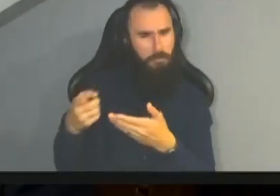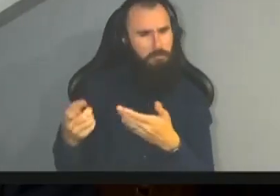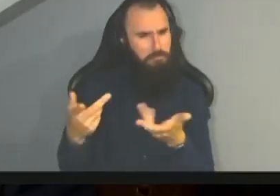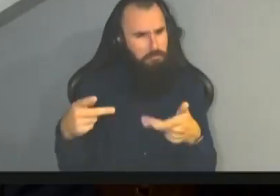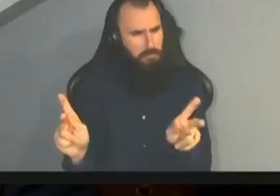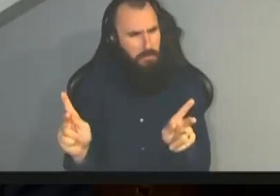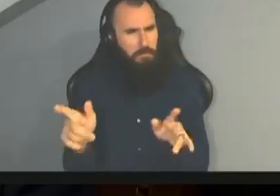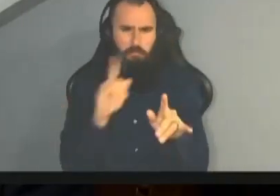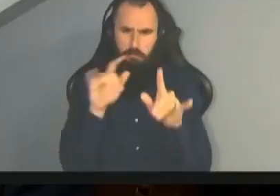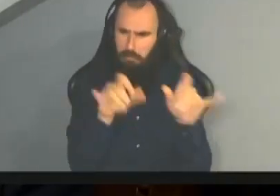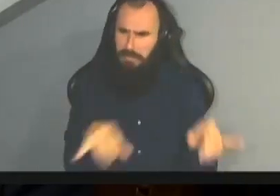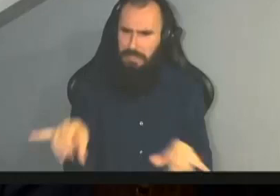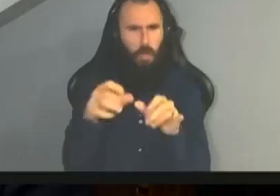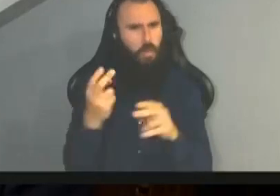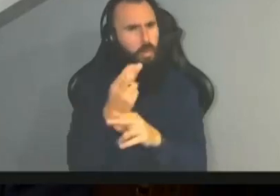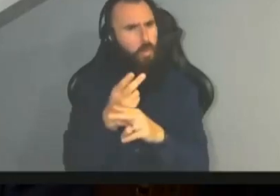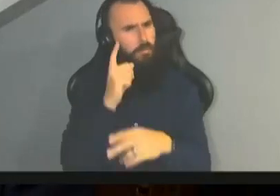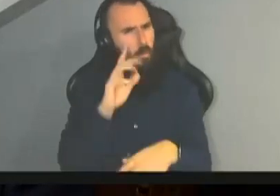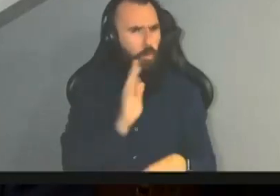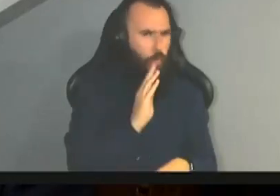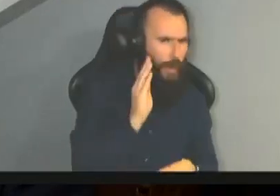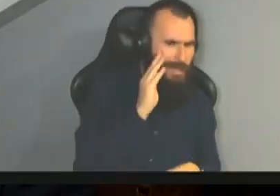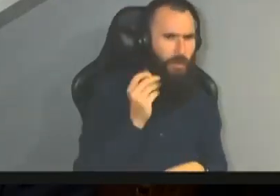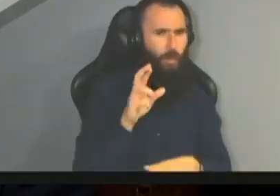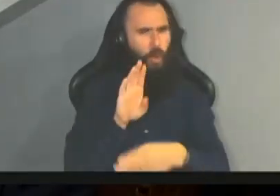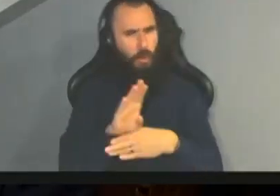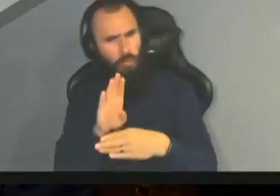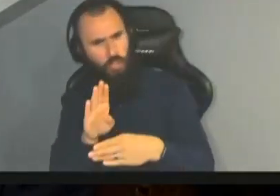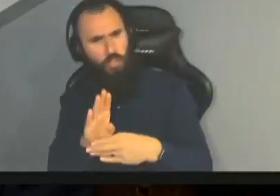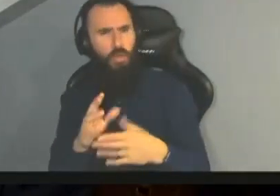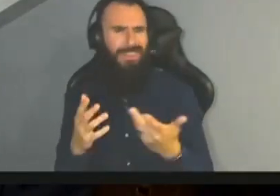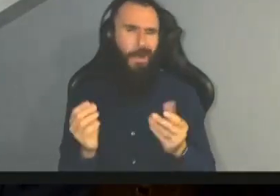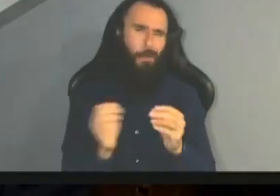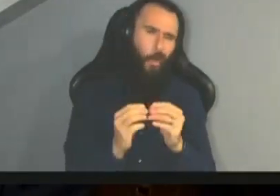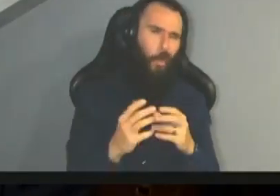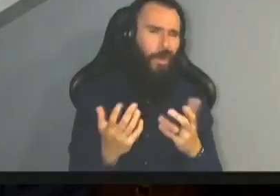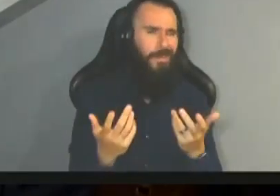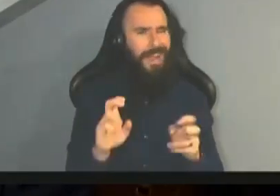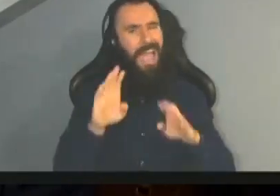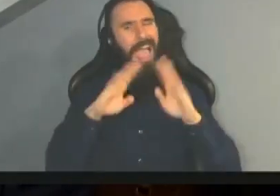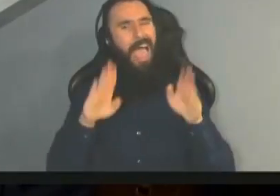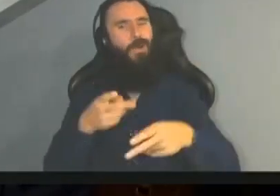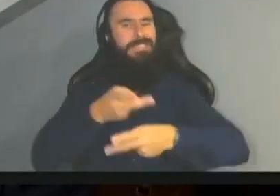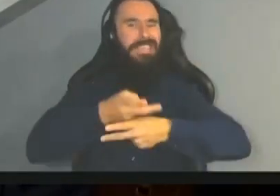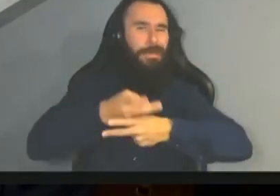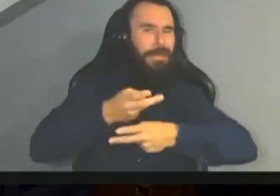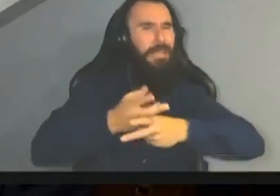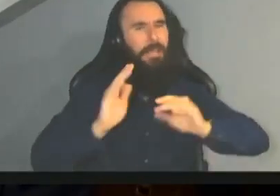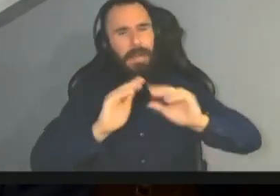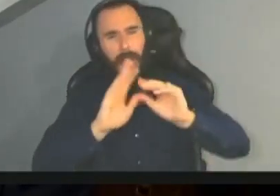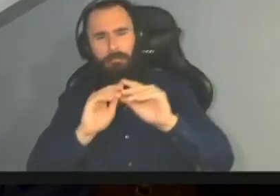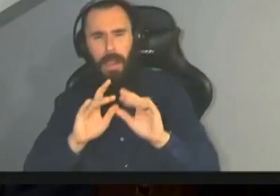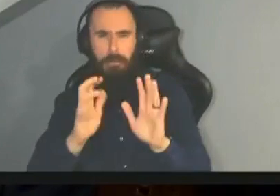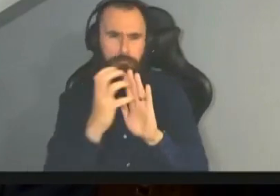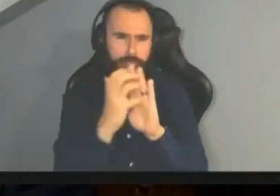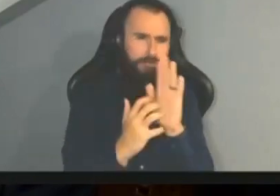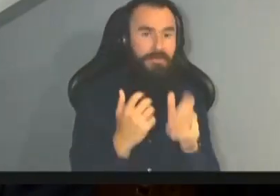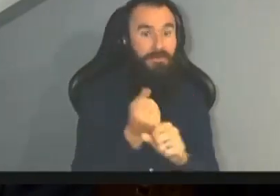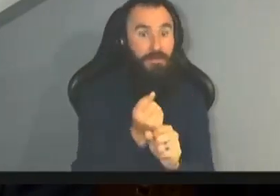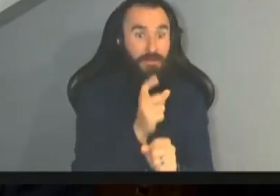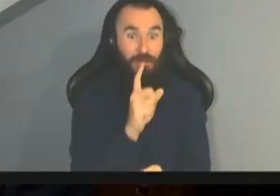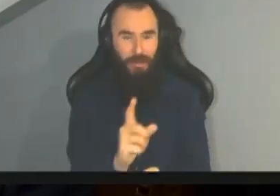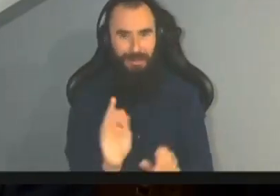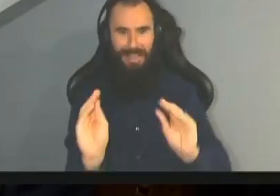use in residential and commercial zoning districts. That's really a bit of housekeeping, but I just wanted to make sure that that was